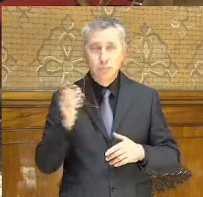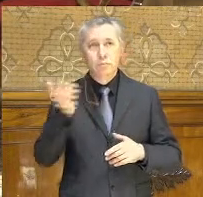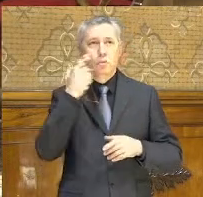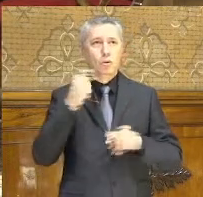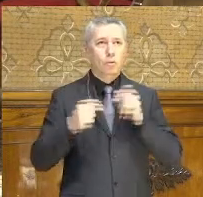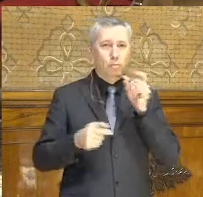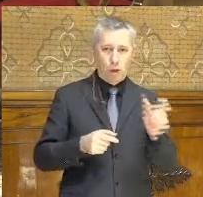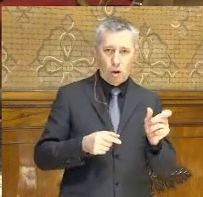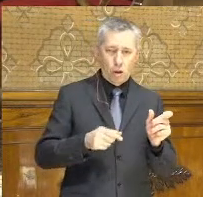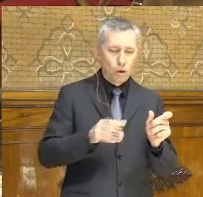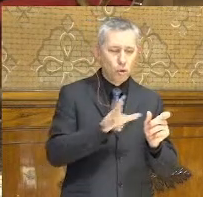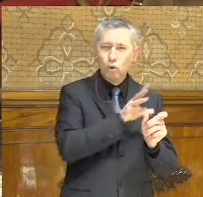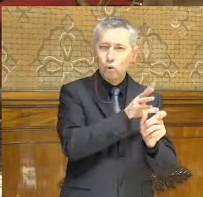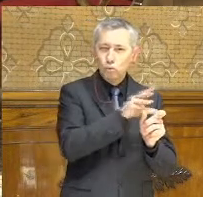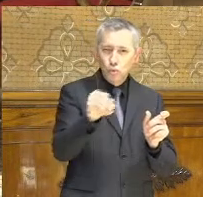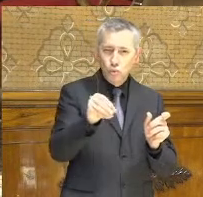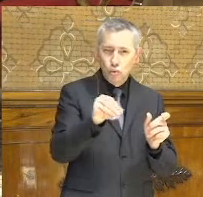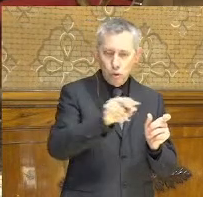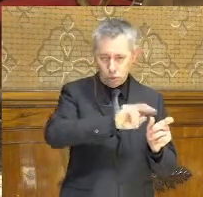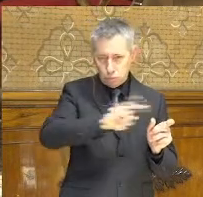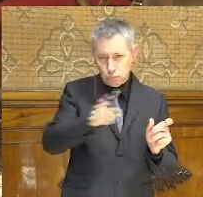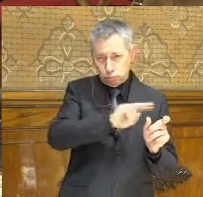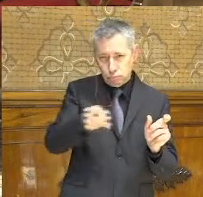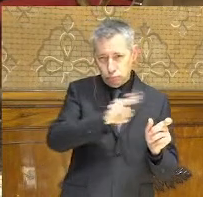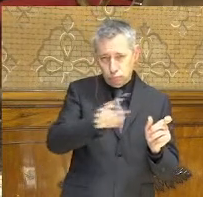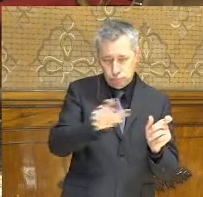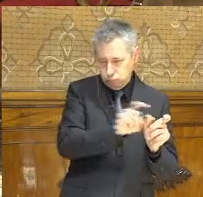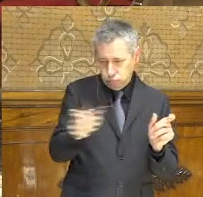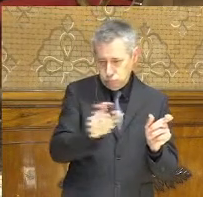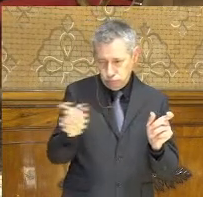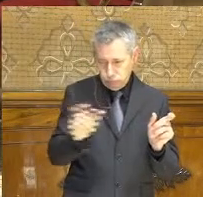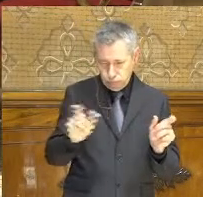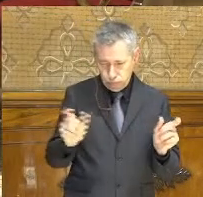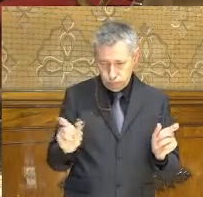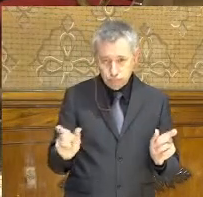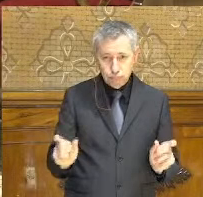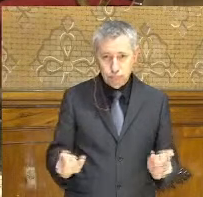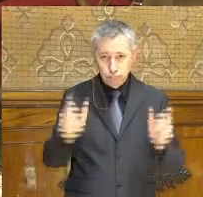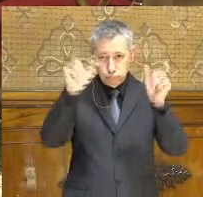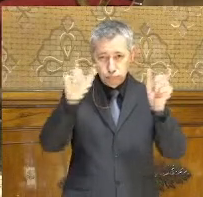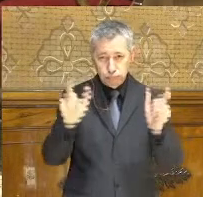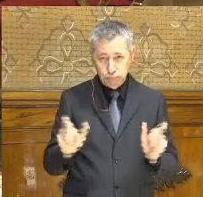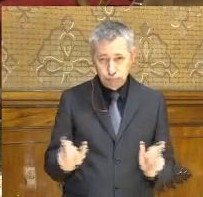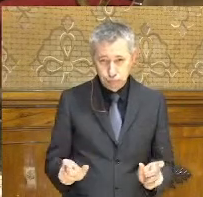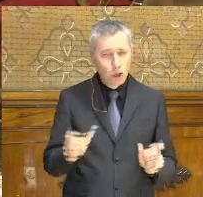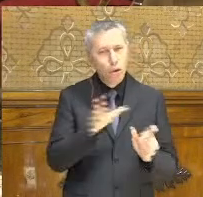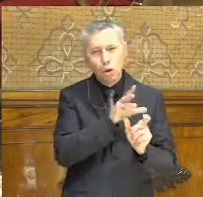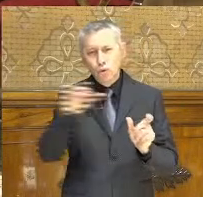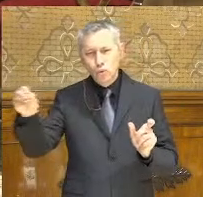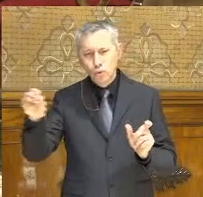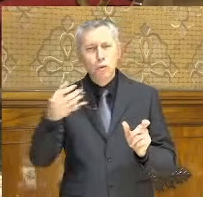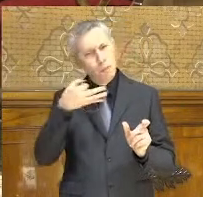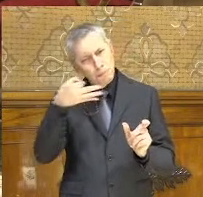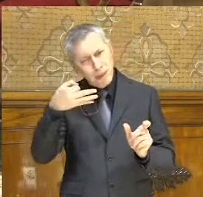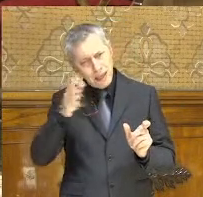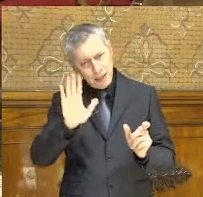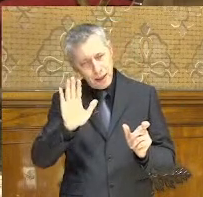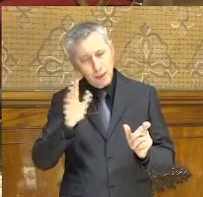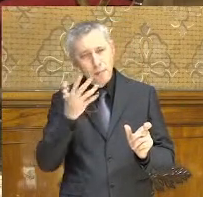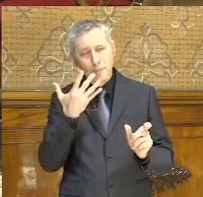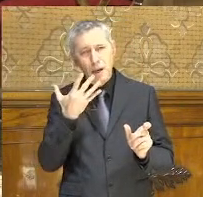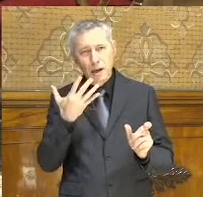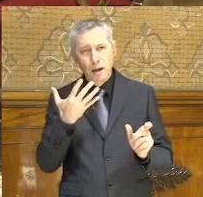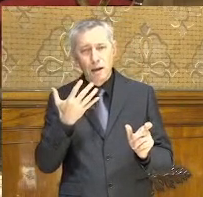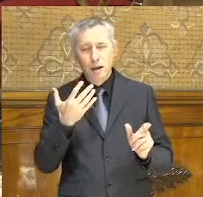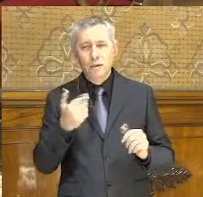languages, however well it was done or not, I think that would still be a huge thing. It would definitely knock the